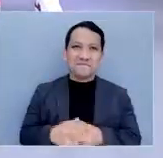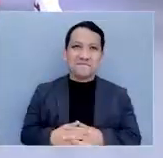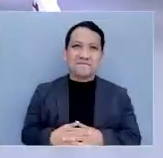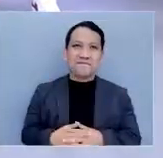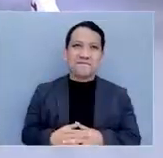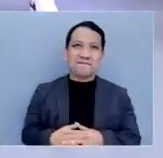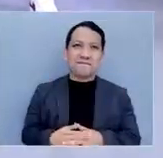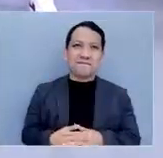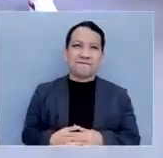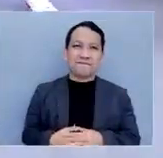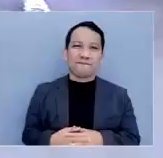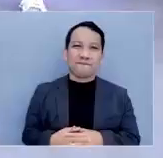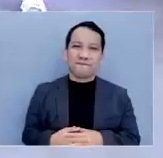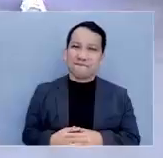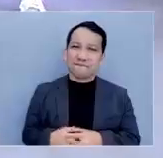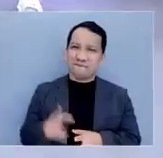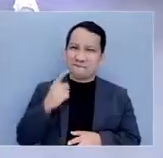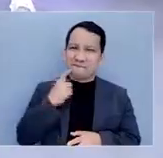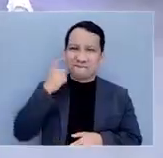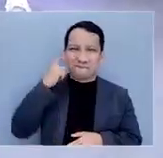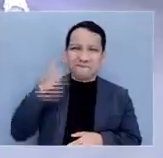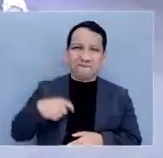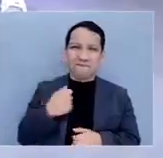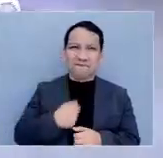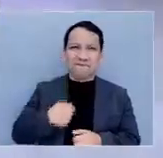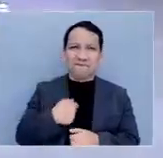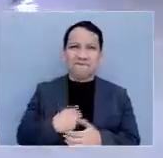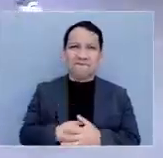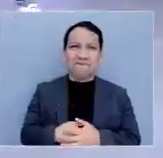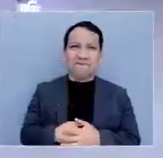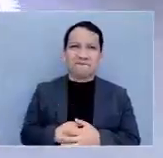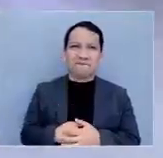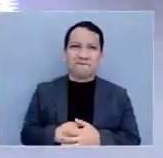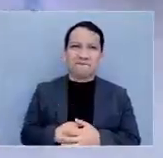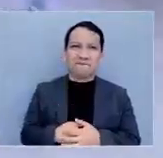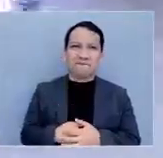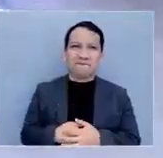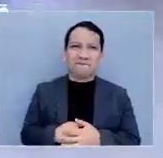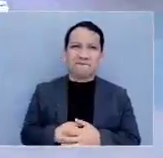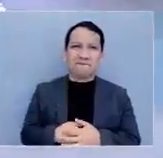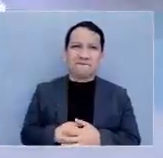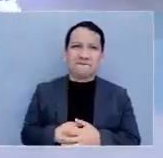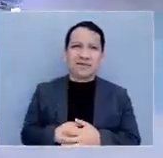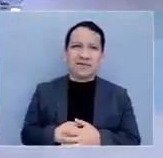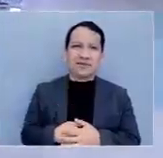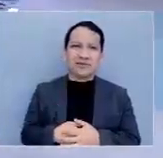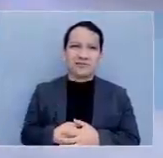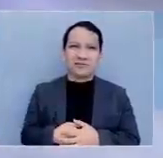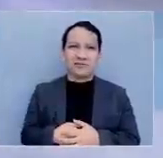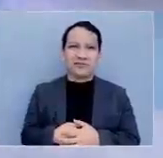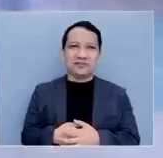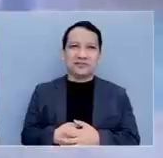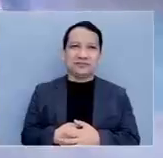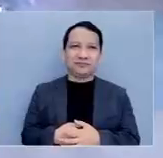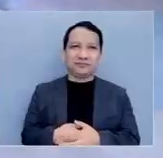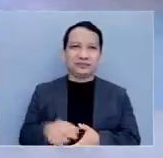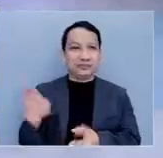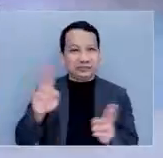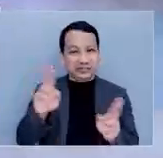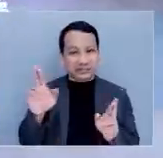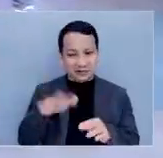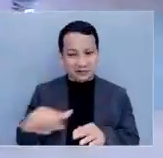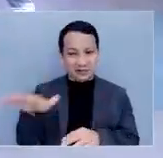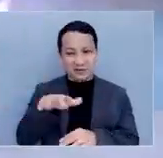From the top. Yes, from the top tayo. Yeah, break down na tayo. Already. A breakdown.